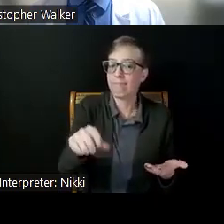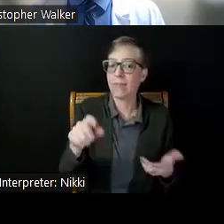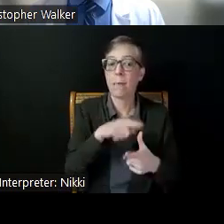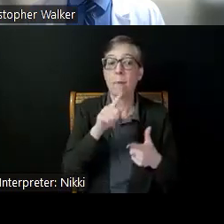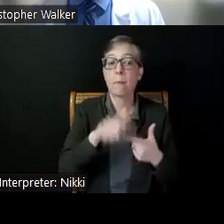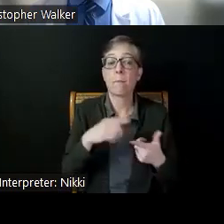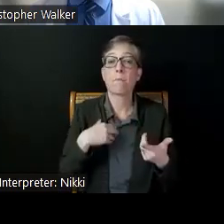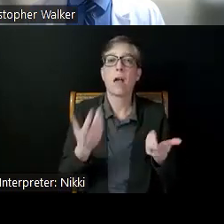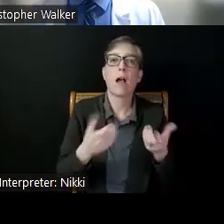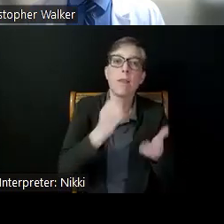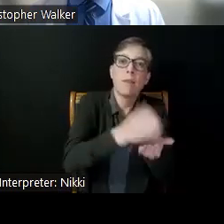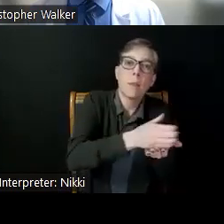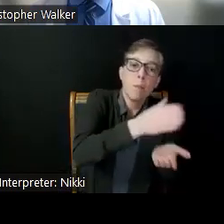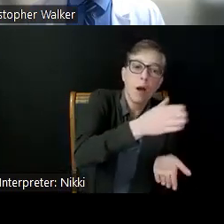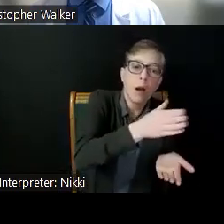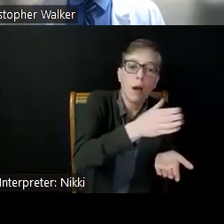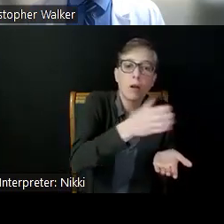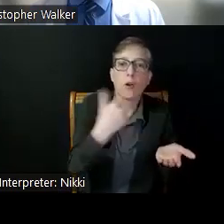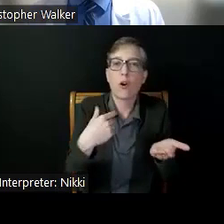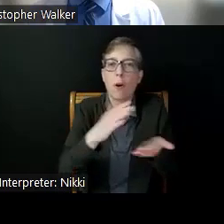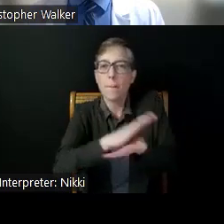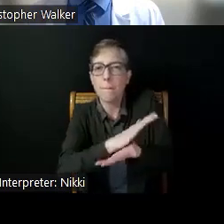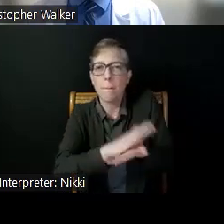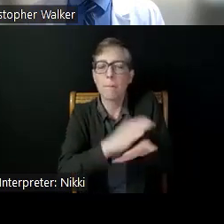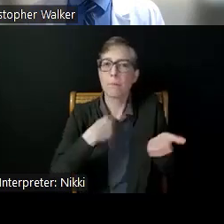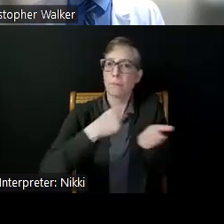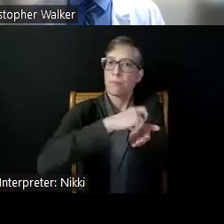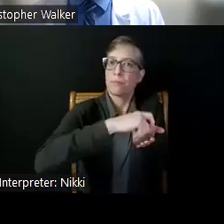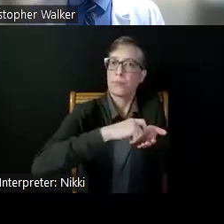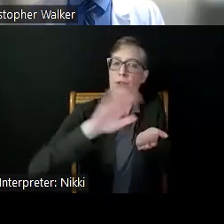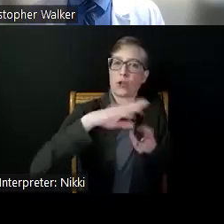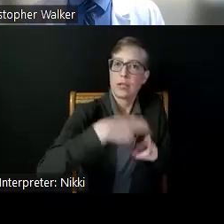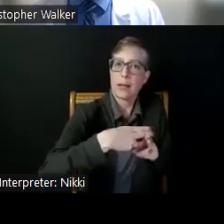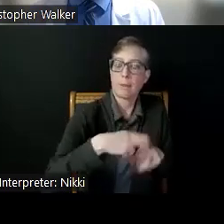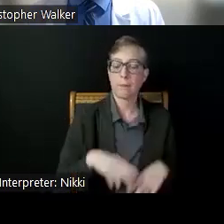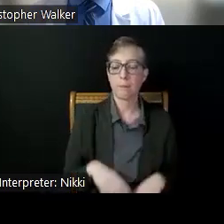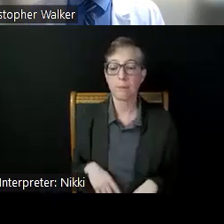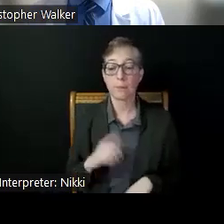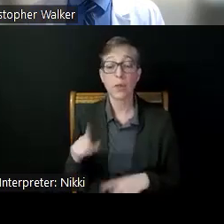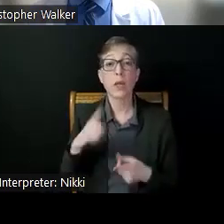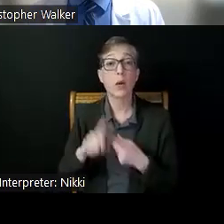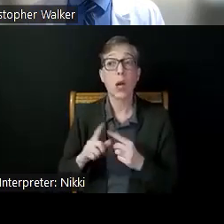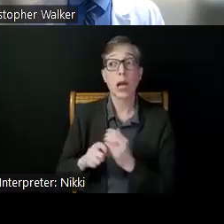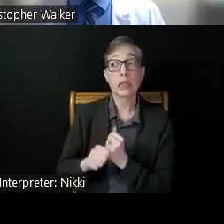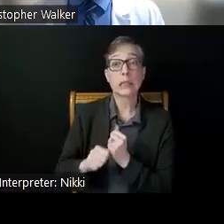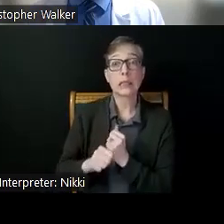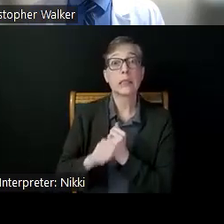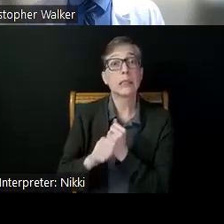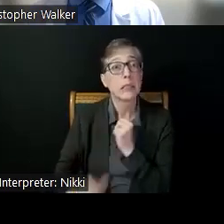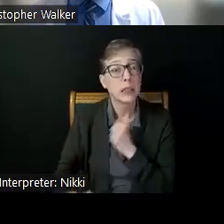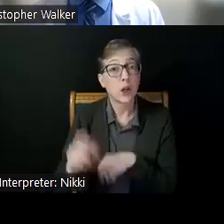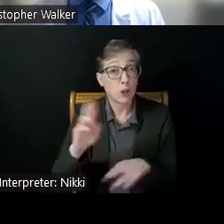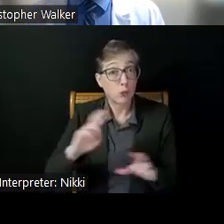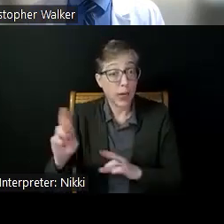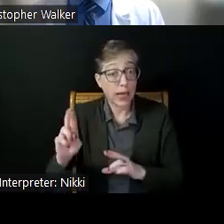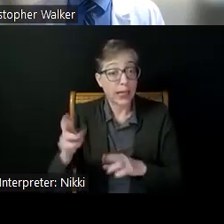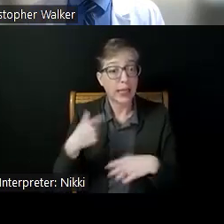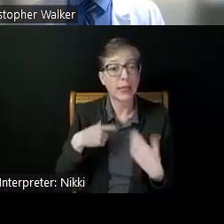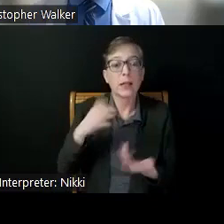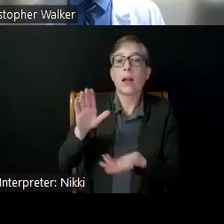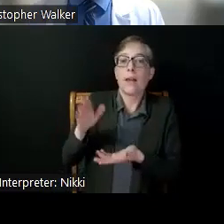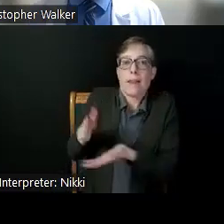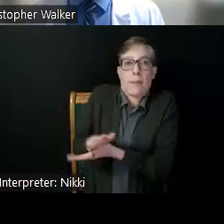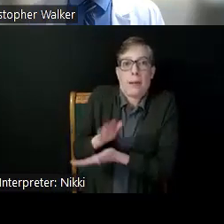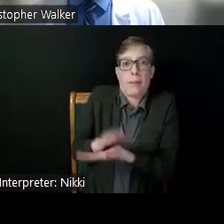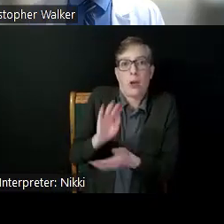or requisition. When you are ready to have a bowel movement, place the collection paper inside the toilet. Collect your stool